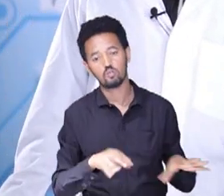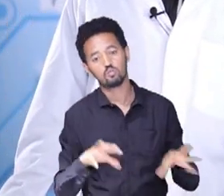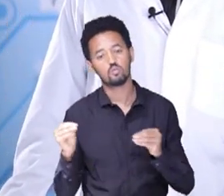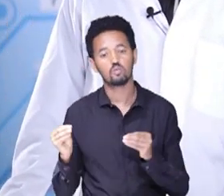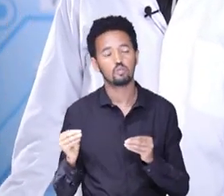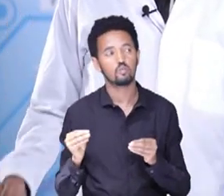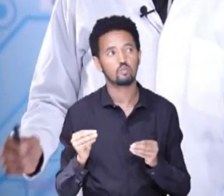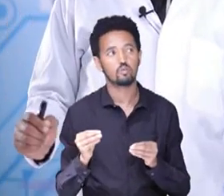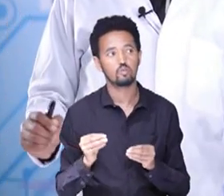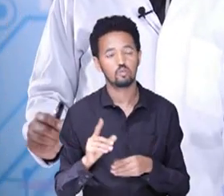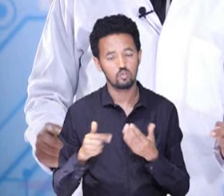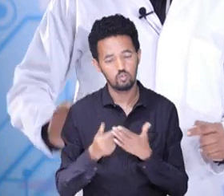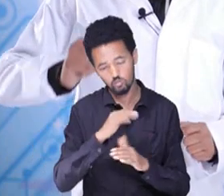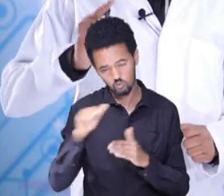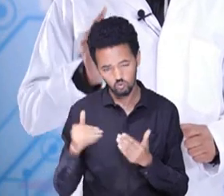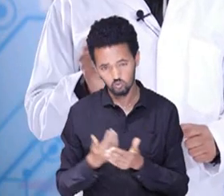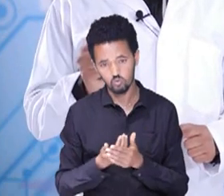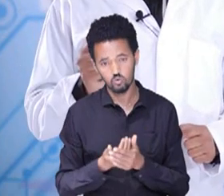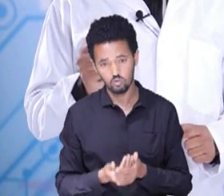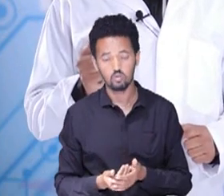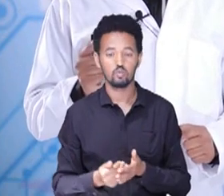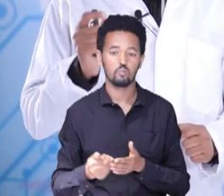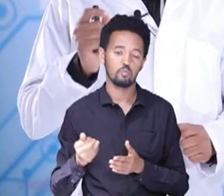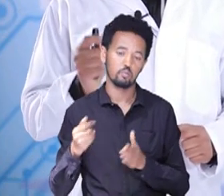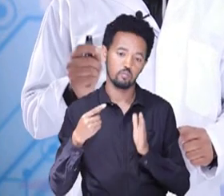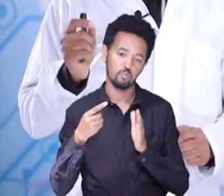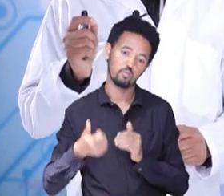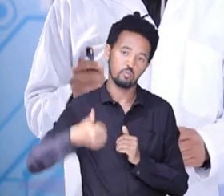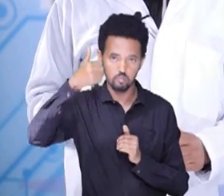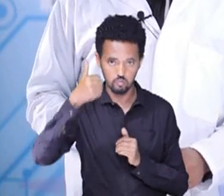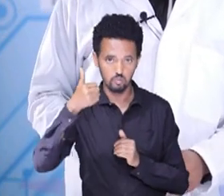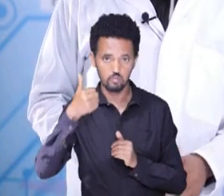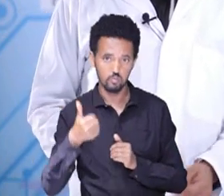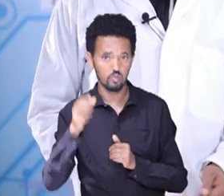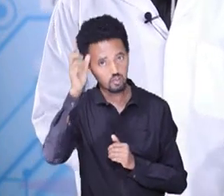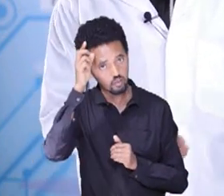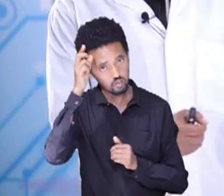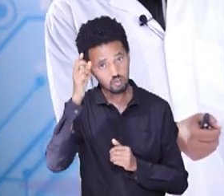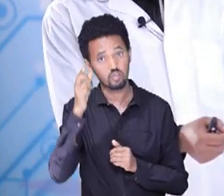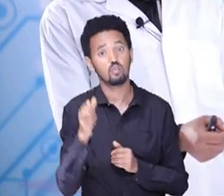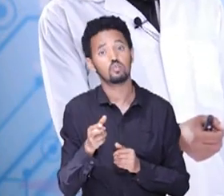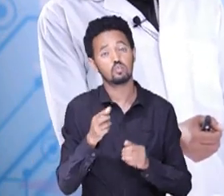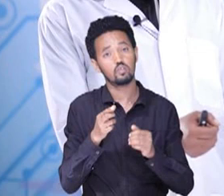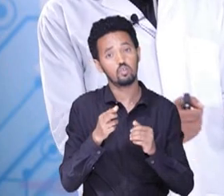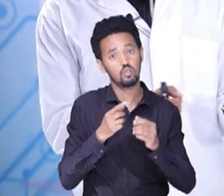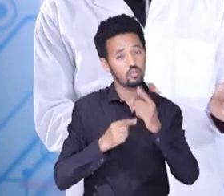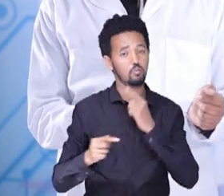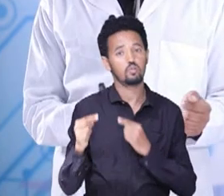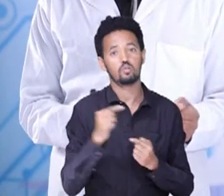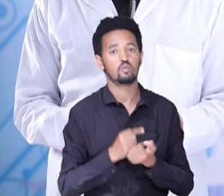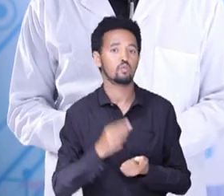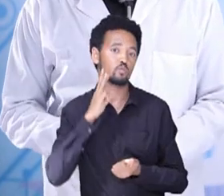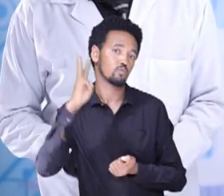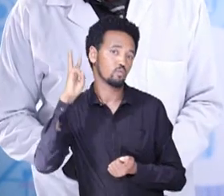Student, this is all about the main achievement of Emperor Haile Selassie. What was the weakness of Emperor